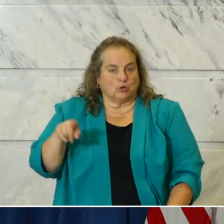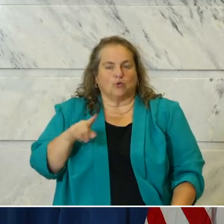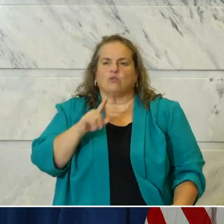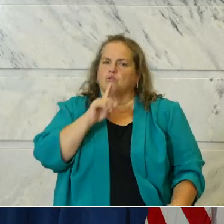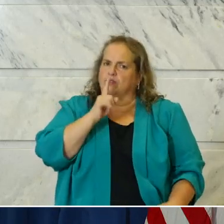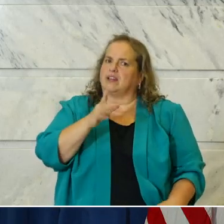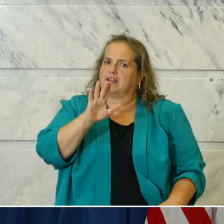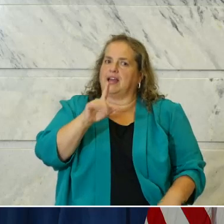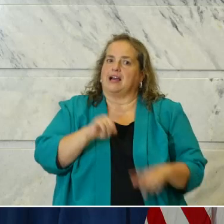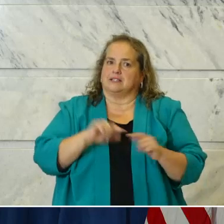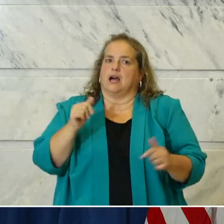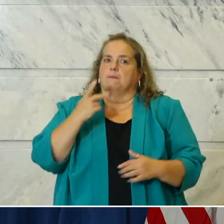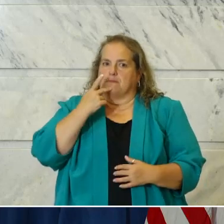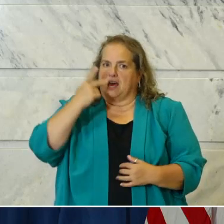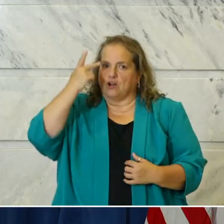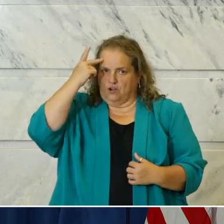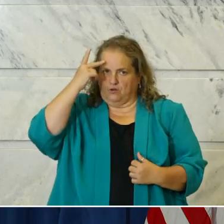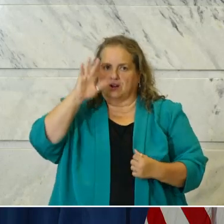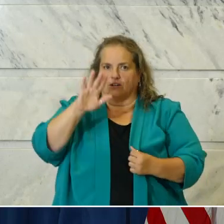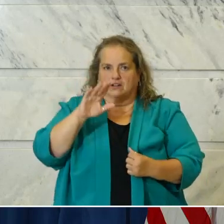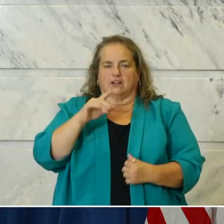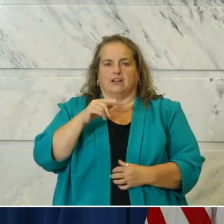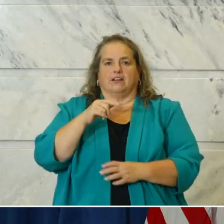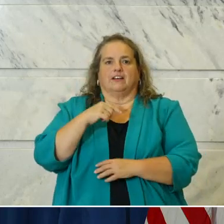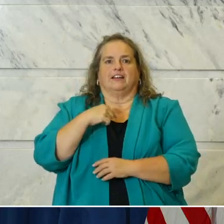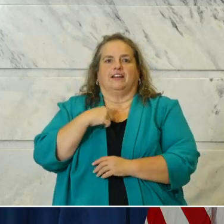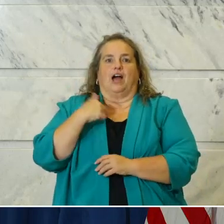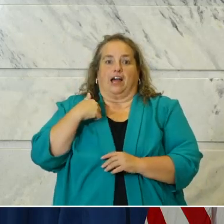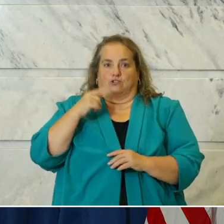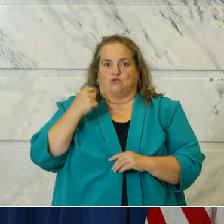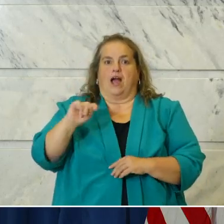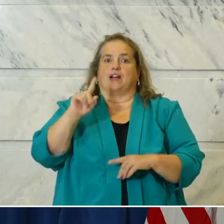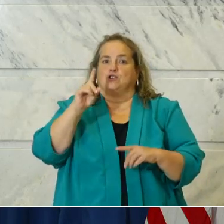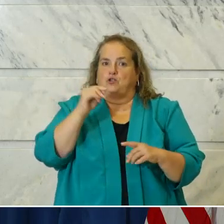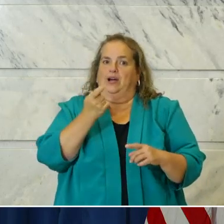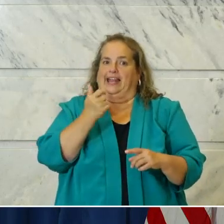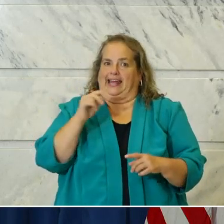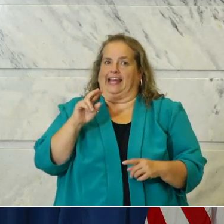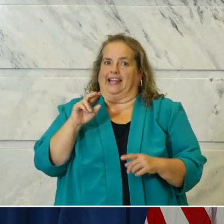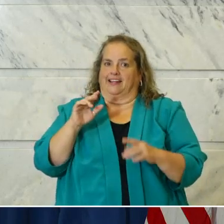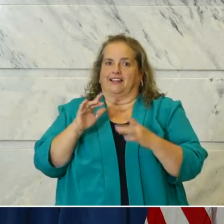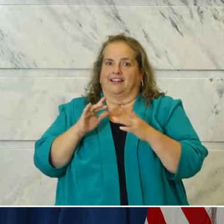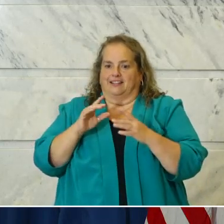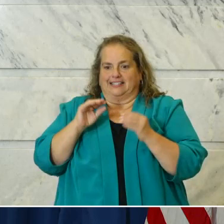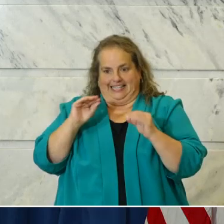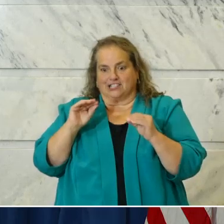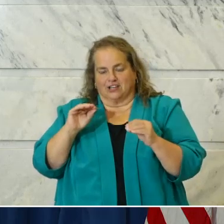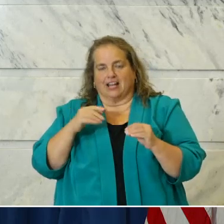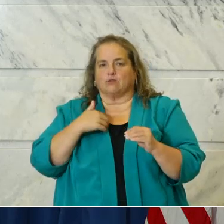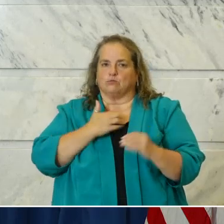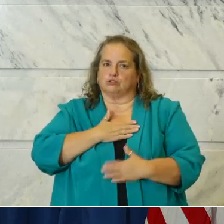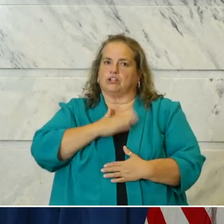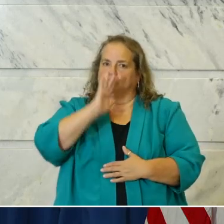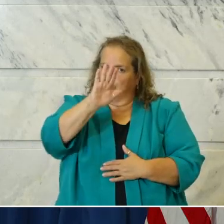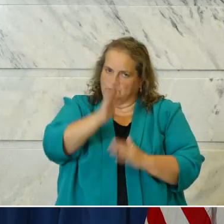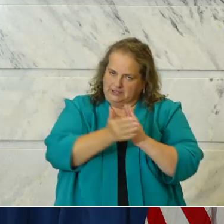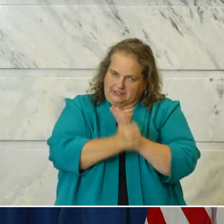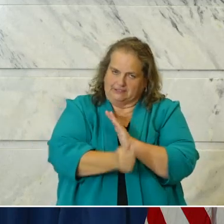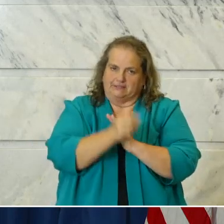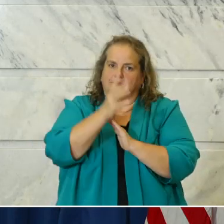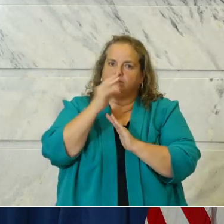really, as a parent that tried to do just a little of it, we greatly appreciate both your skill and your